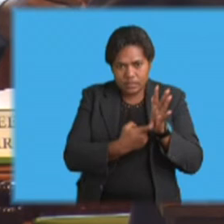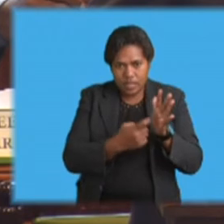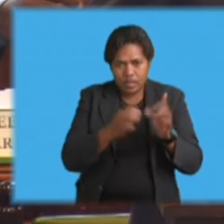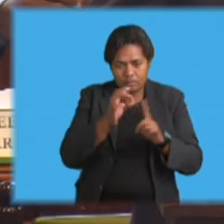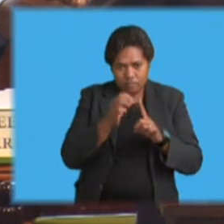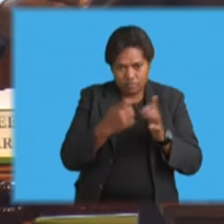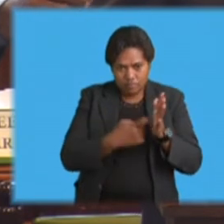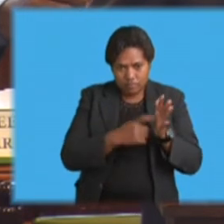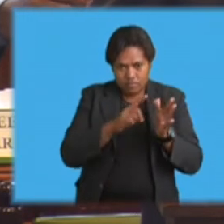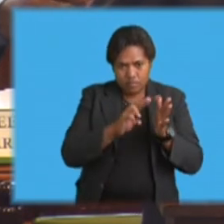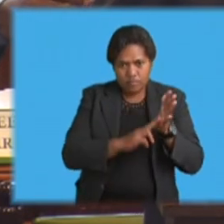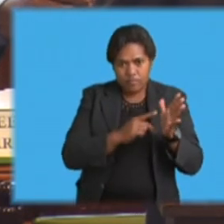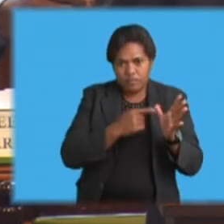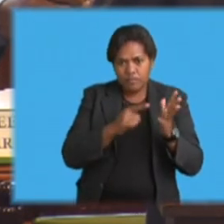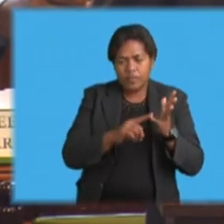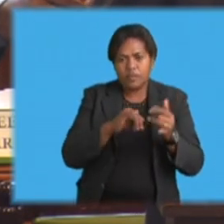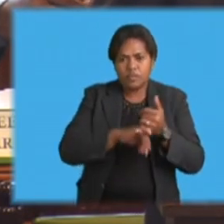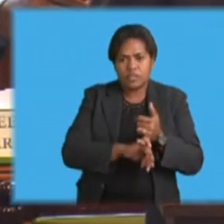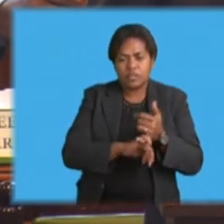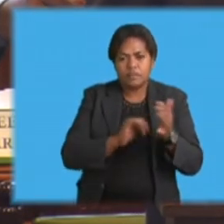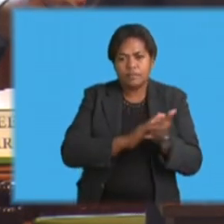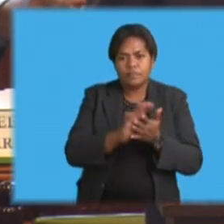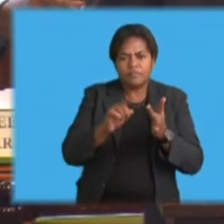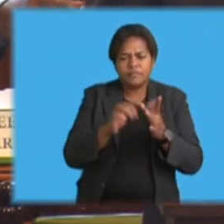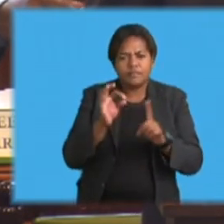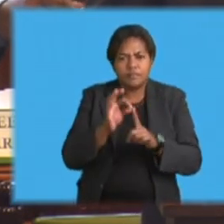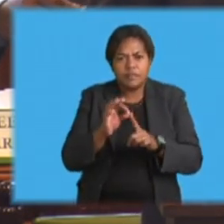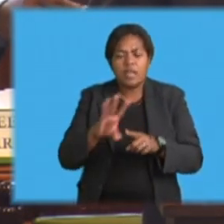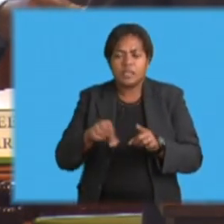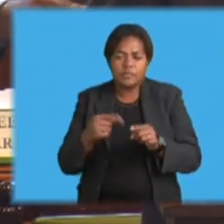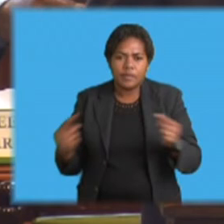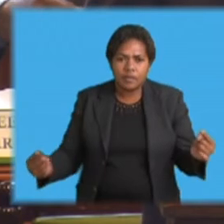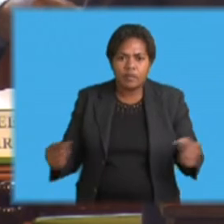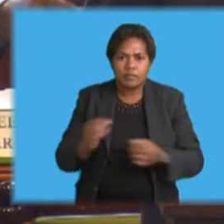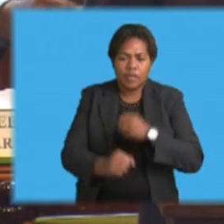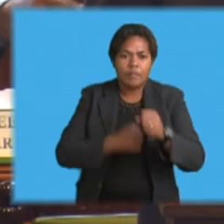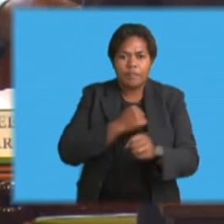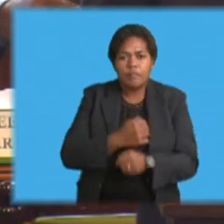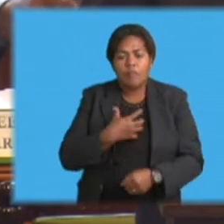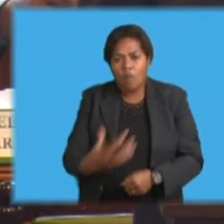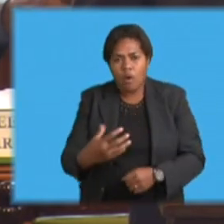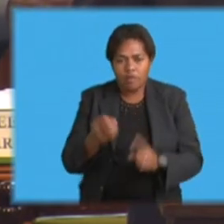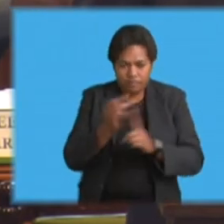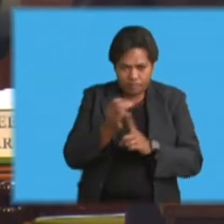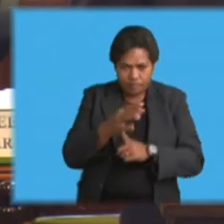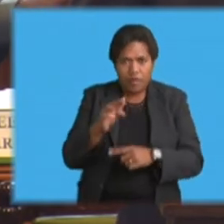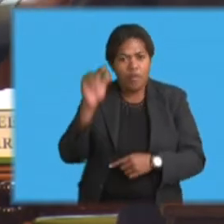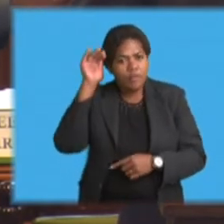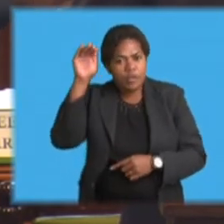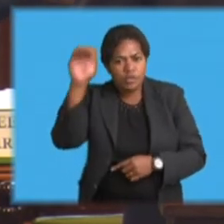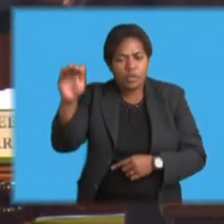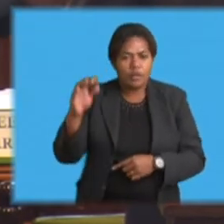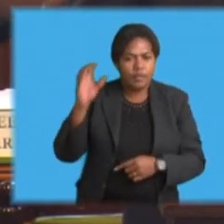looking for jobs, but becoming job creators in their own right is something that will become much more important for the future of our country. In